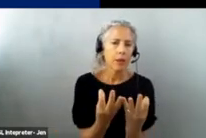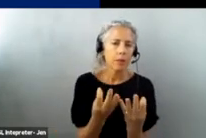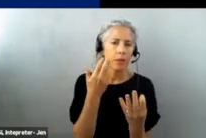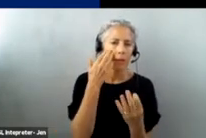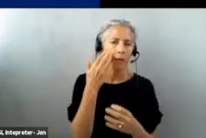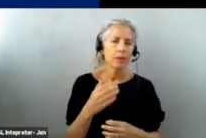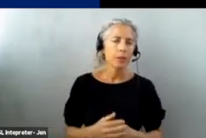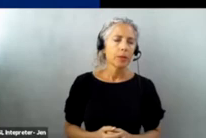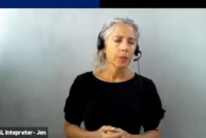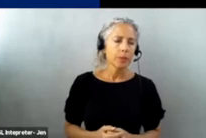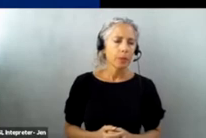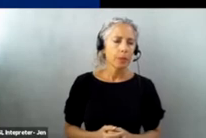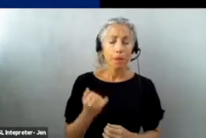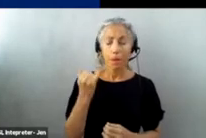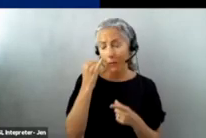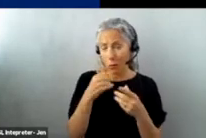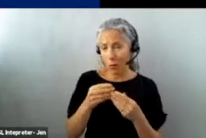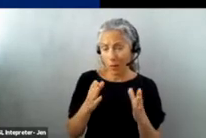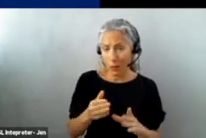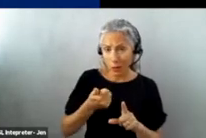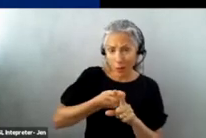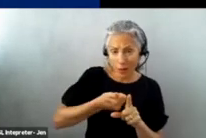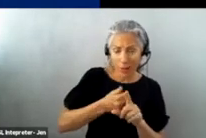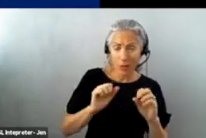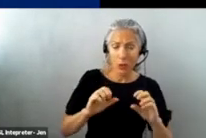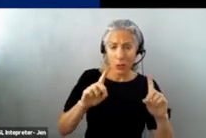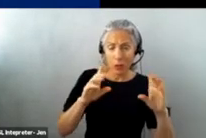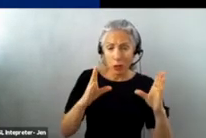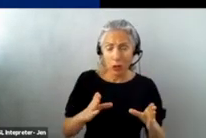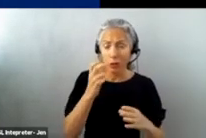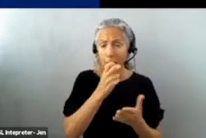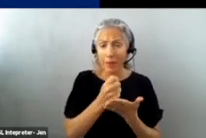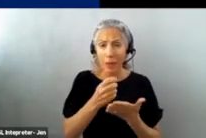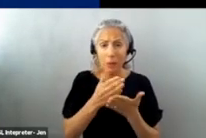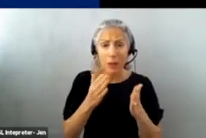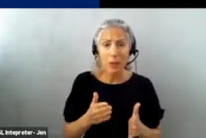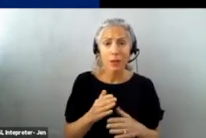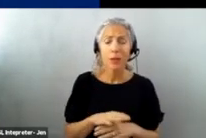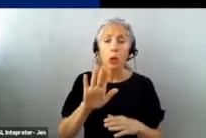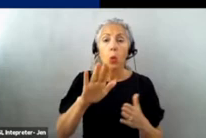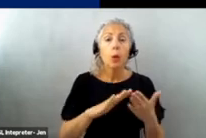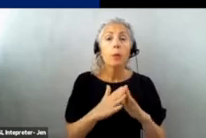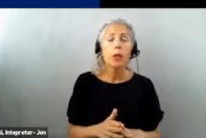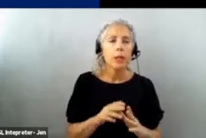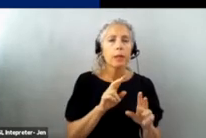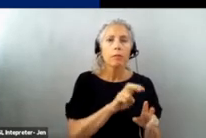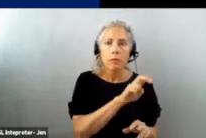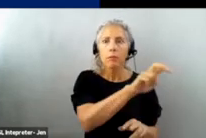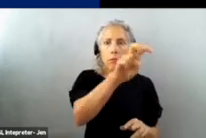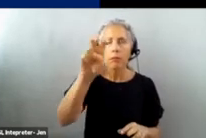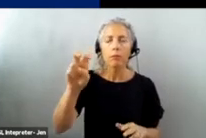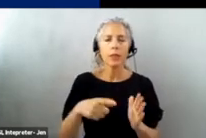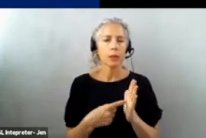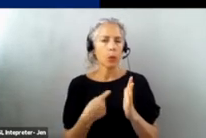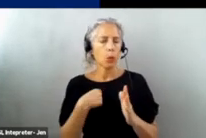those questions. If you're a provider yourself, if you're an educator, a speech therapist, you know, going around your community, we do sometimes